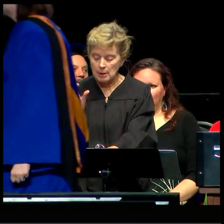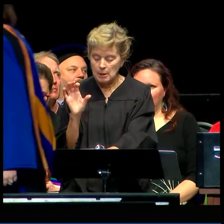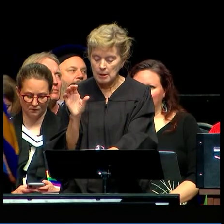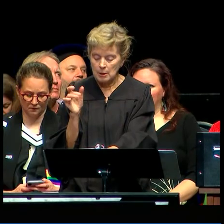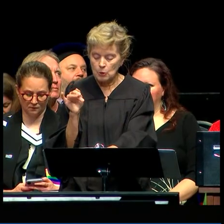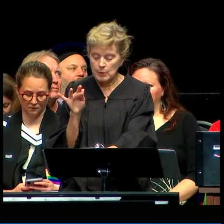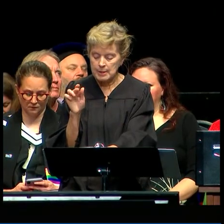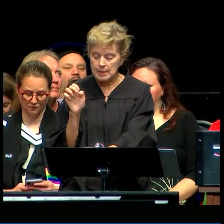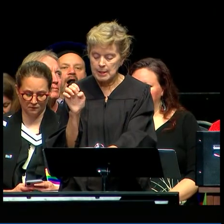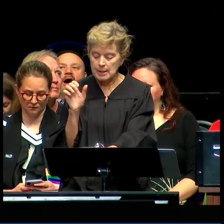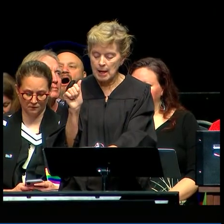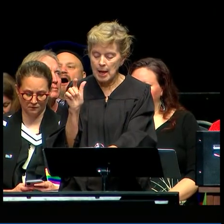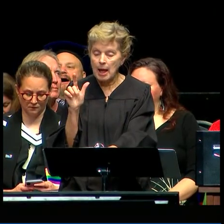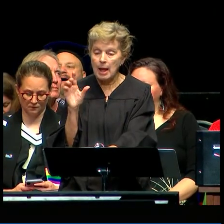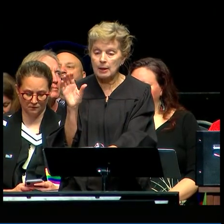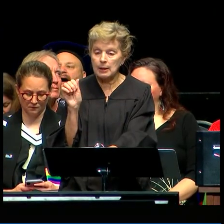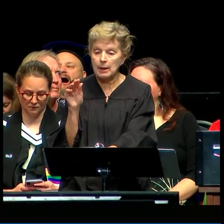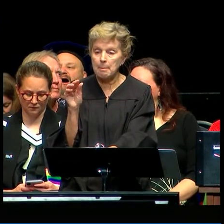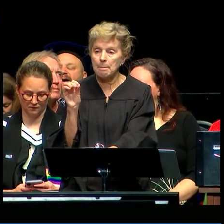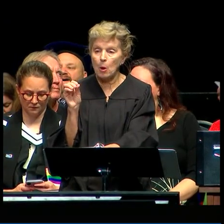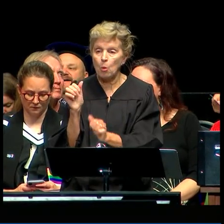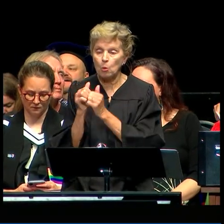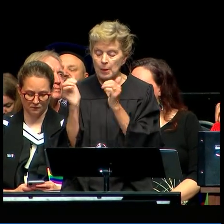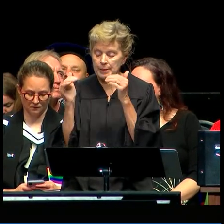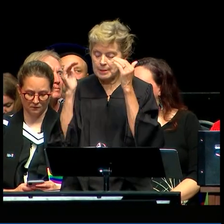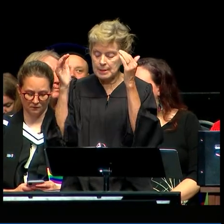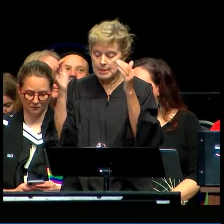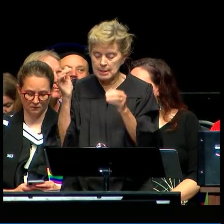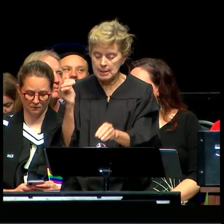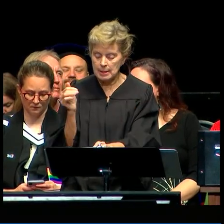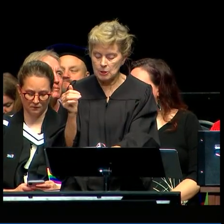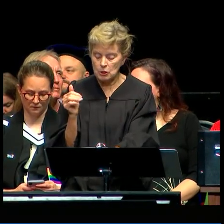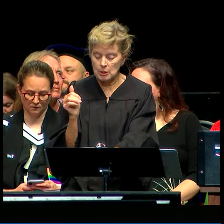Christina Alkamo, with distinction.